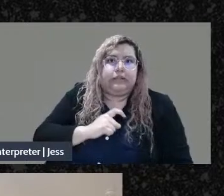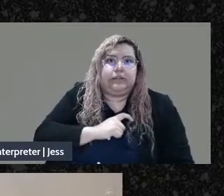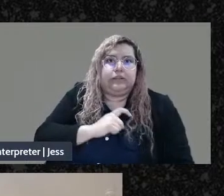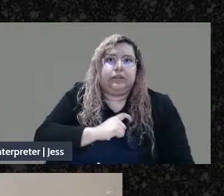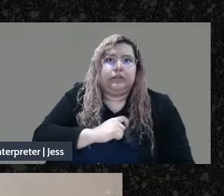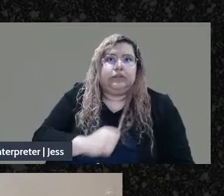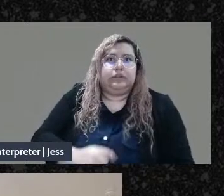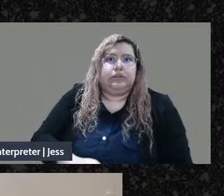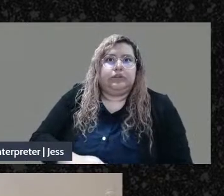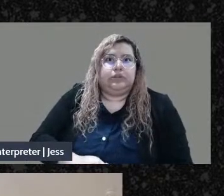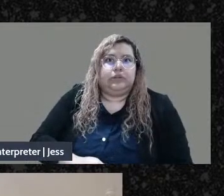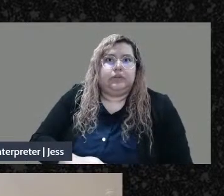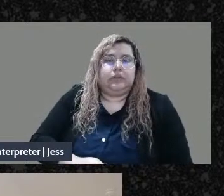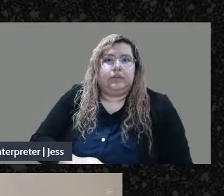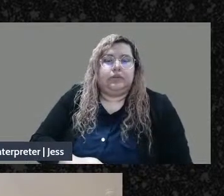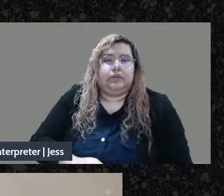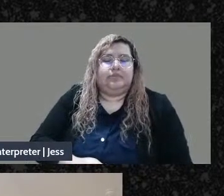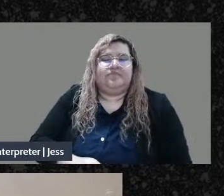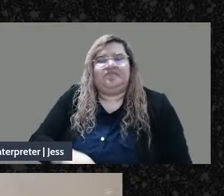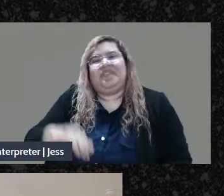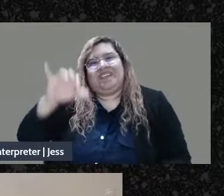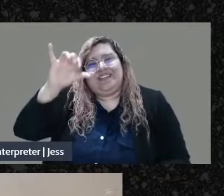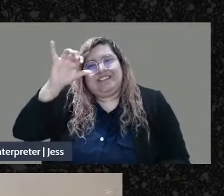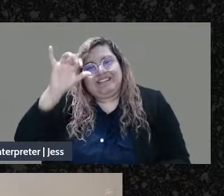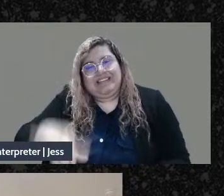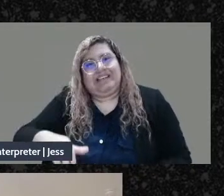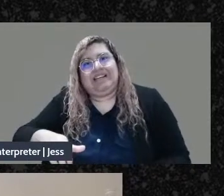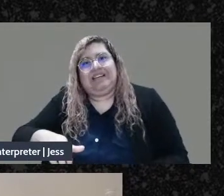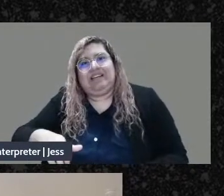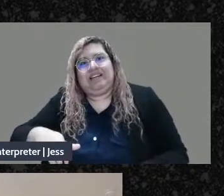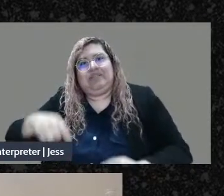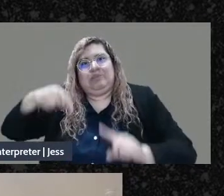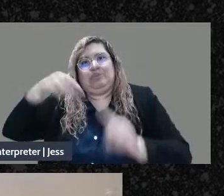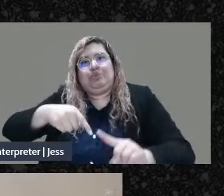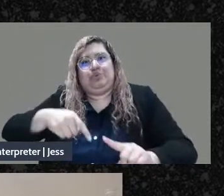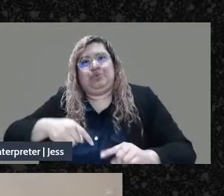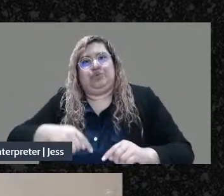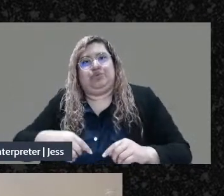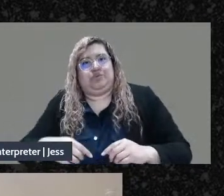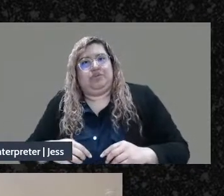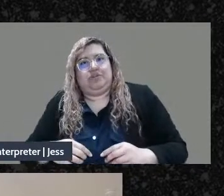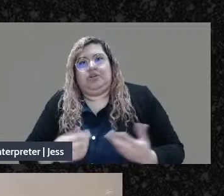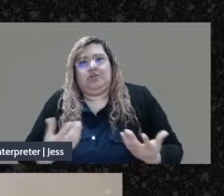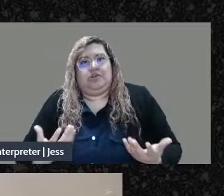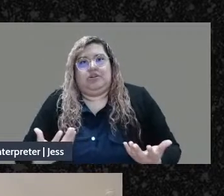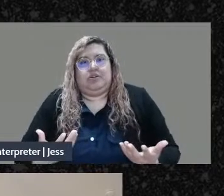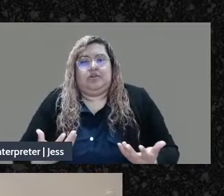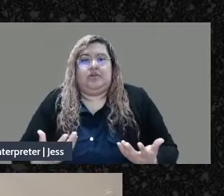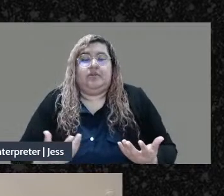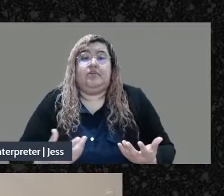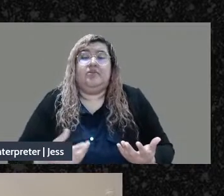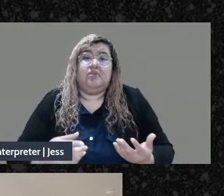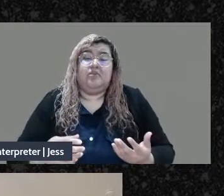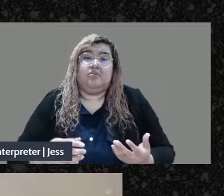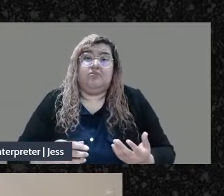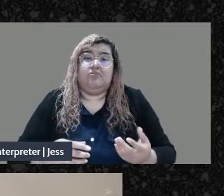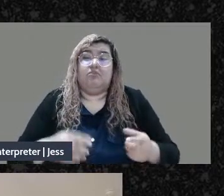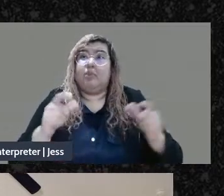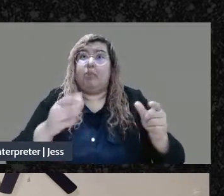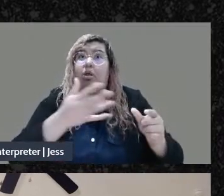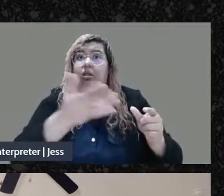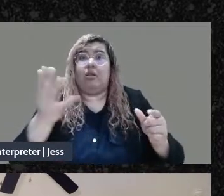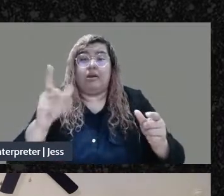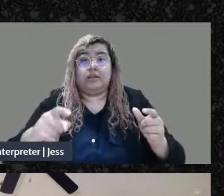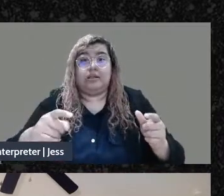the main sort of takeaway here. And I think that people also need to see that, the thing